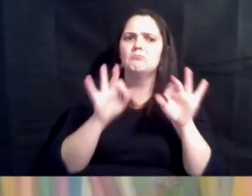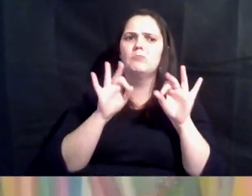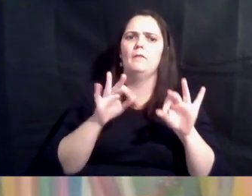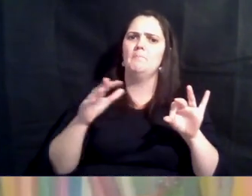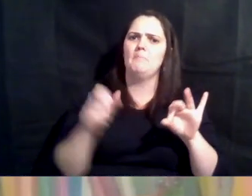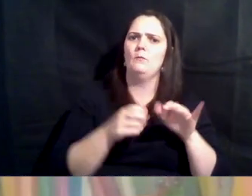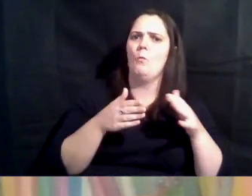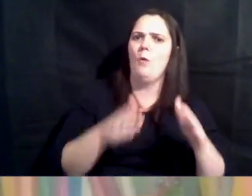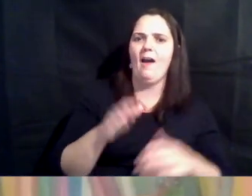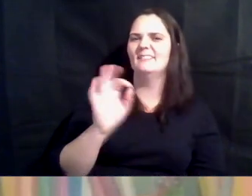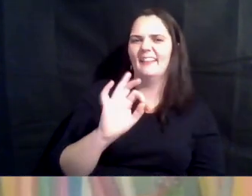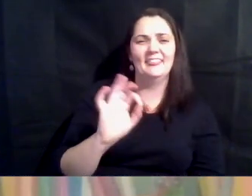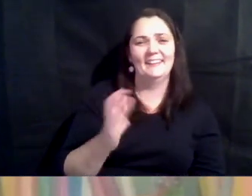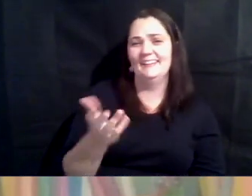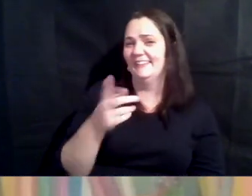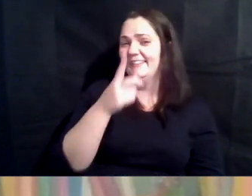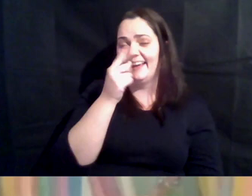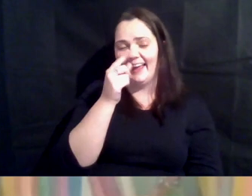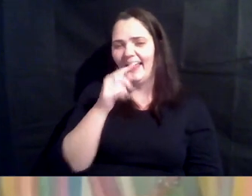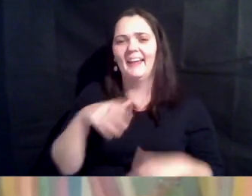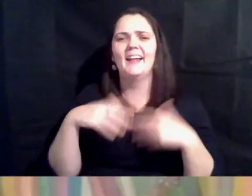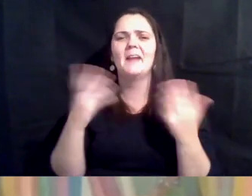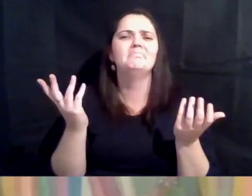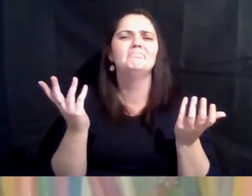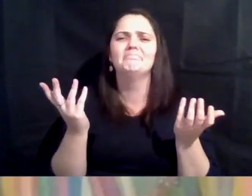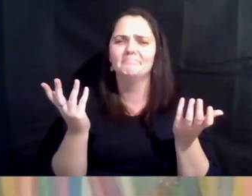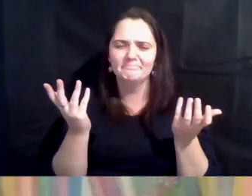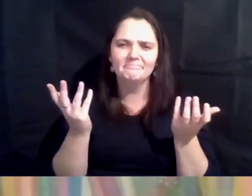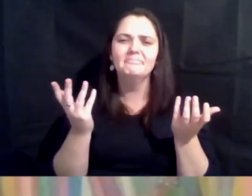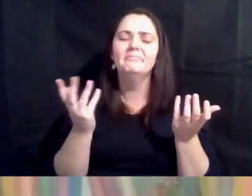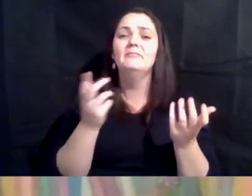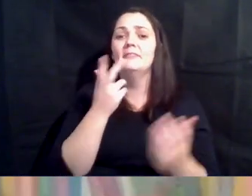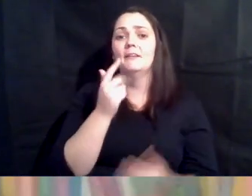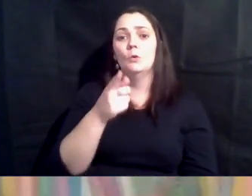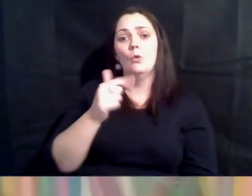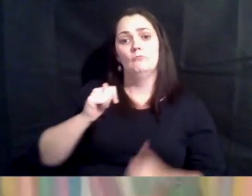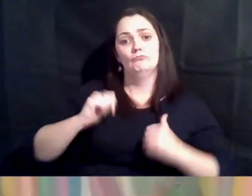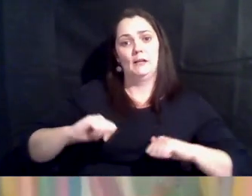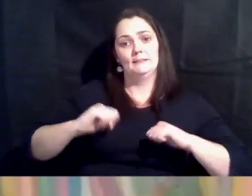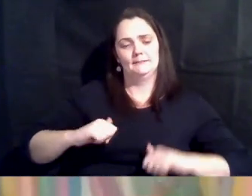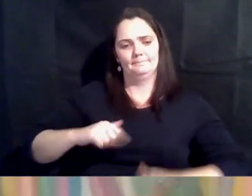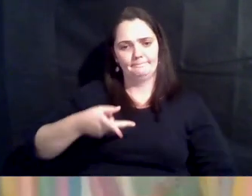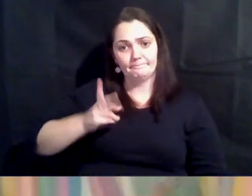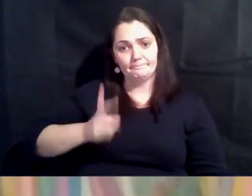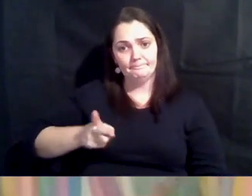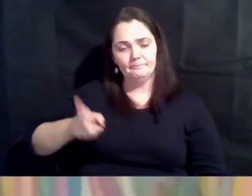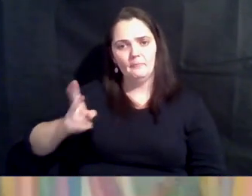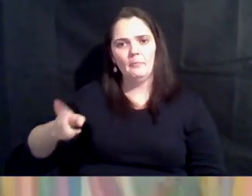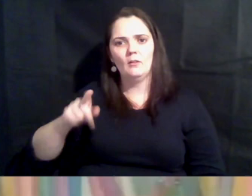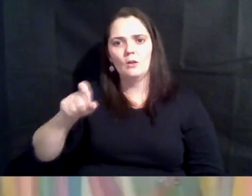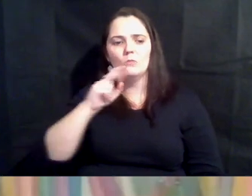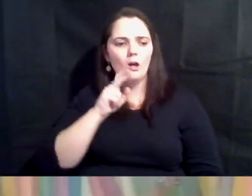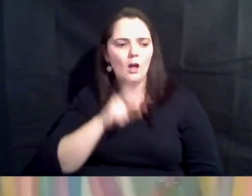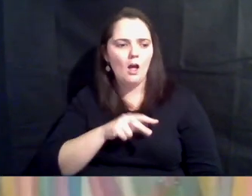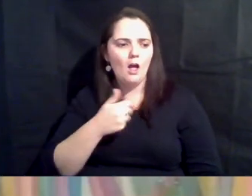to go about it. And it's good, again, by doing this day in and day out, though, you start to see, like, what little compositions you like. You